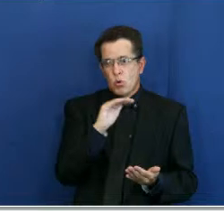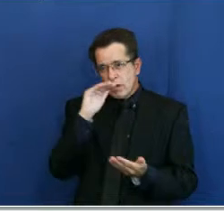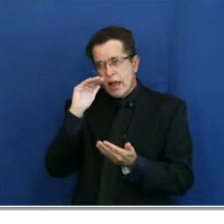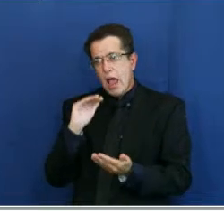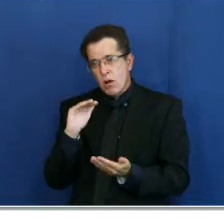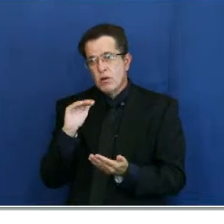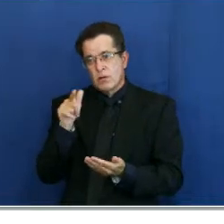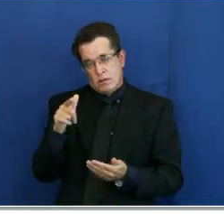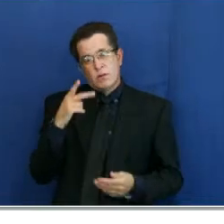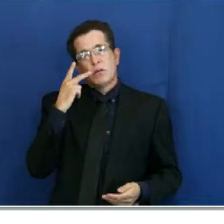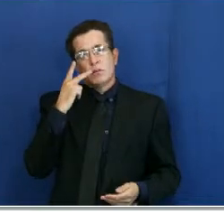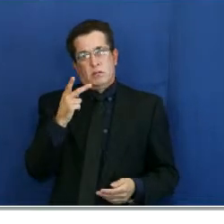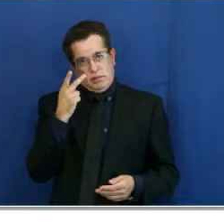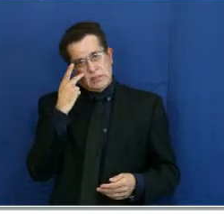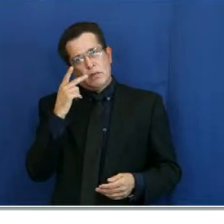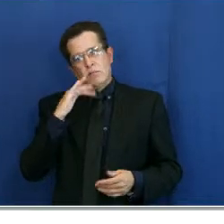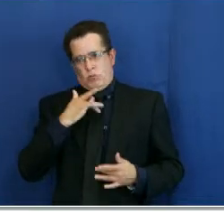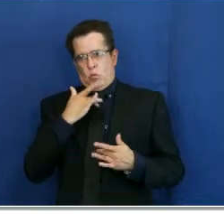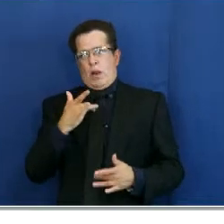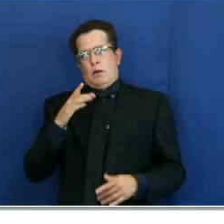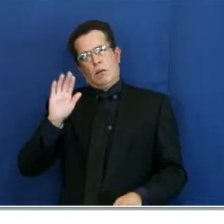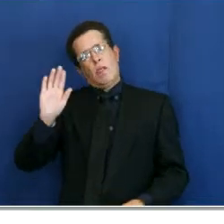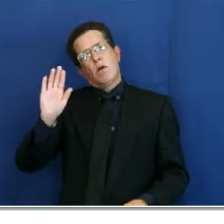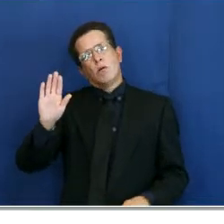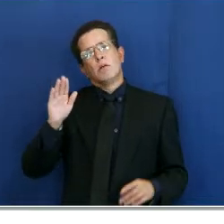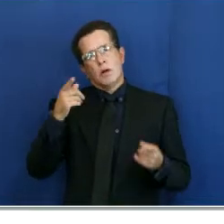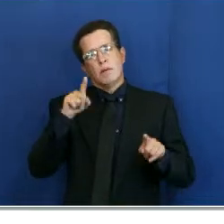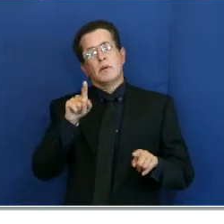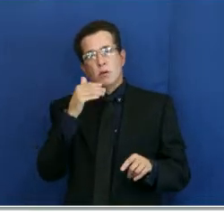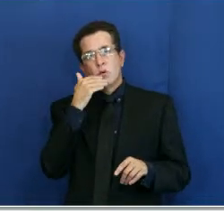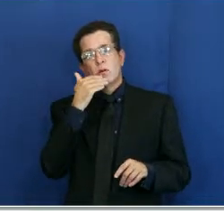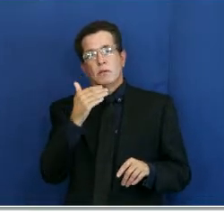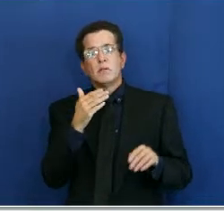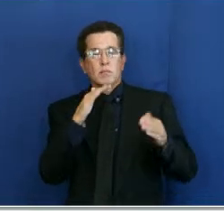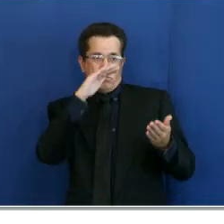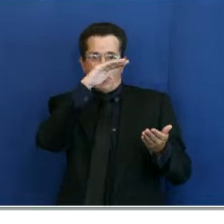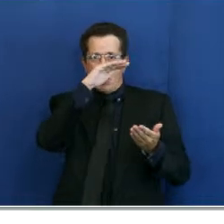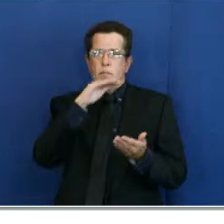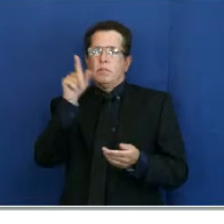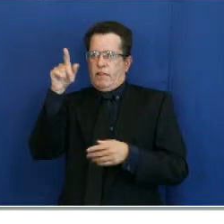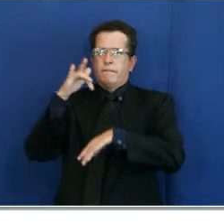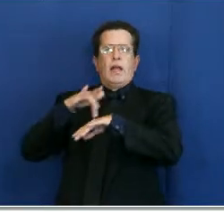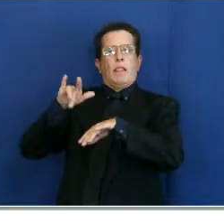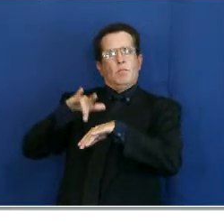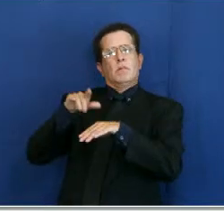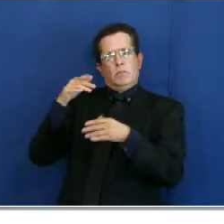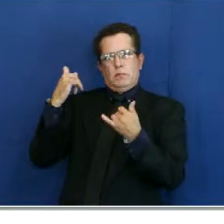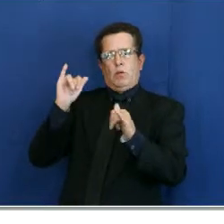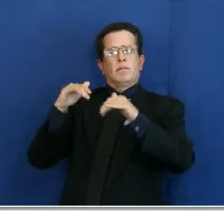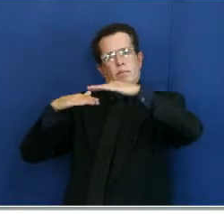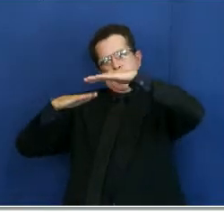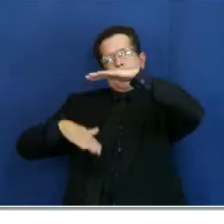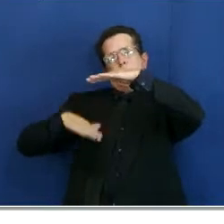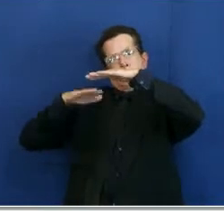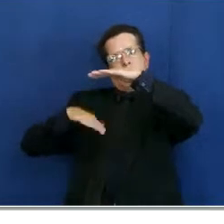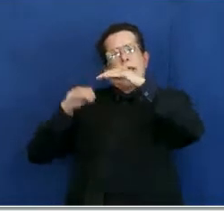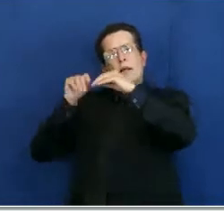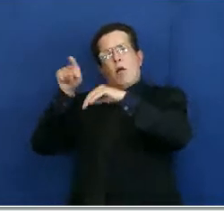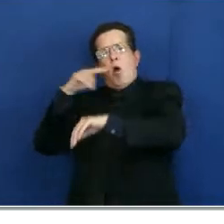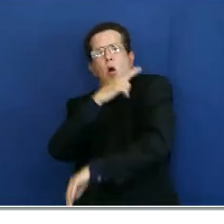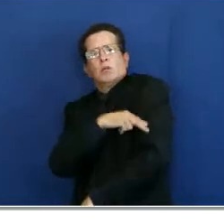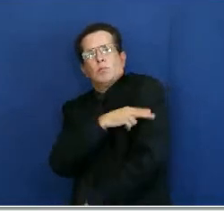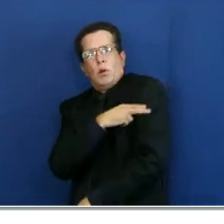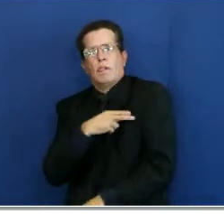a general trend that you can see there that has been positive related to hospital utilization and usage. The next chart, we're going to look at